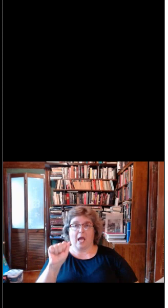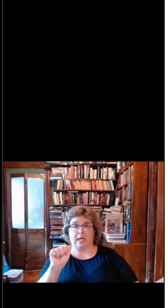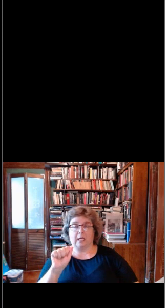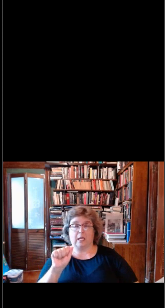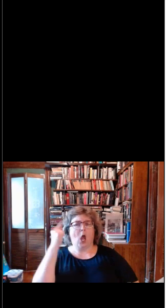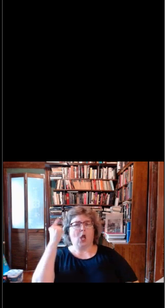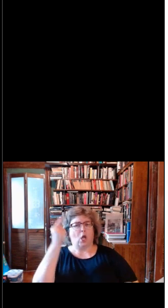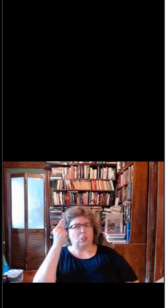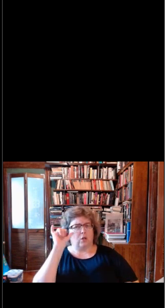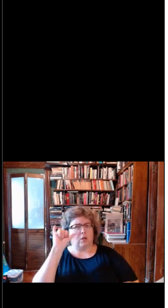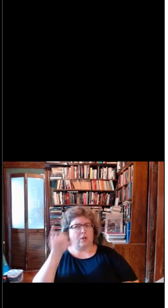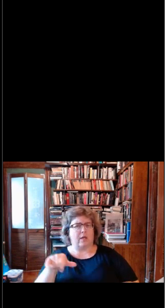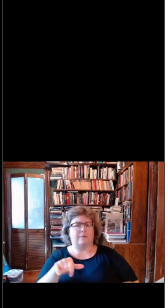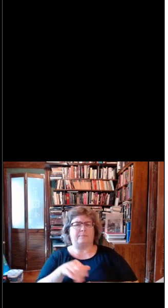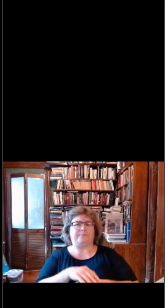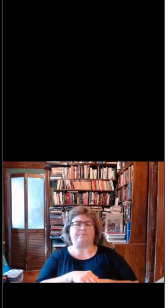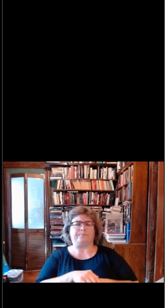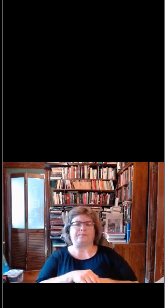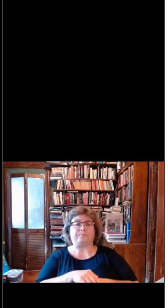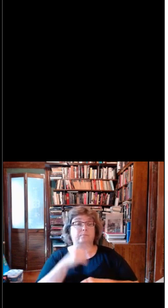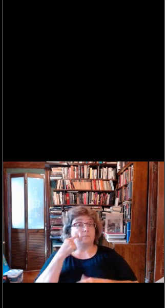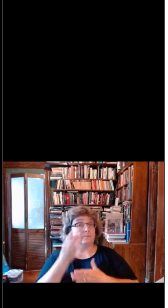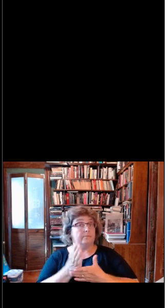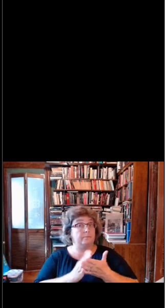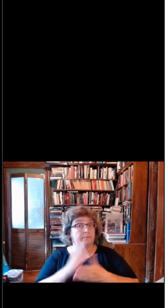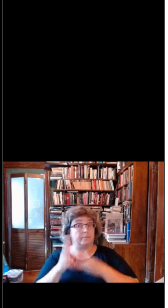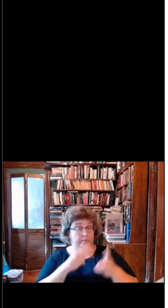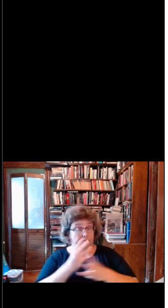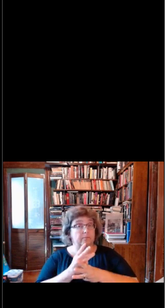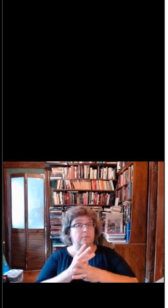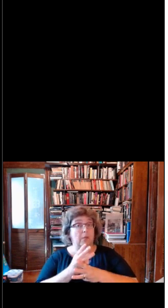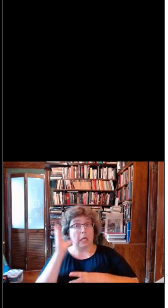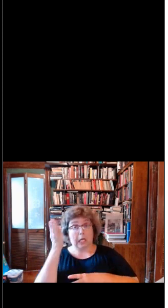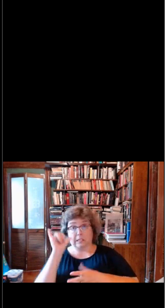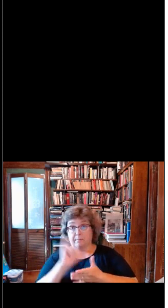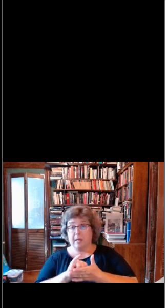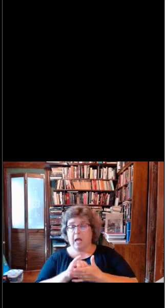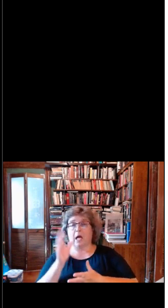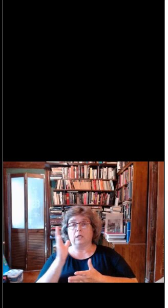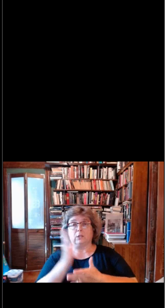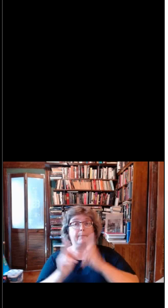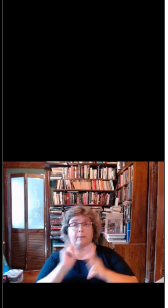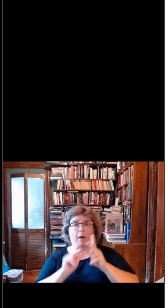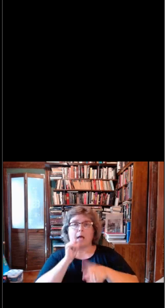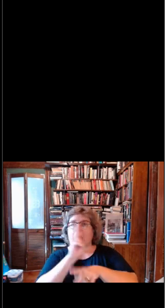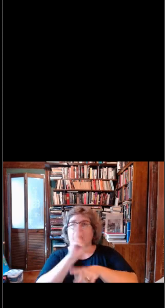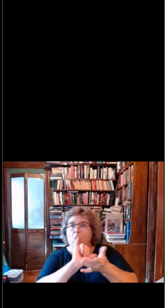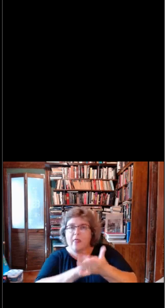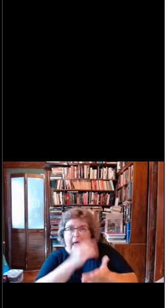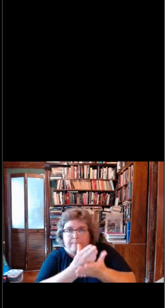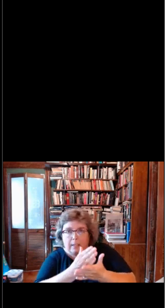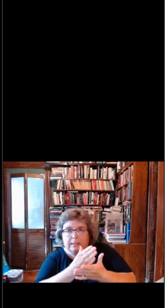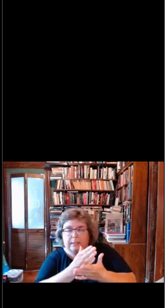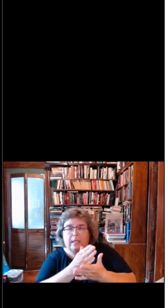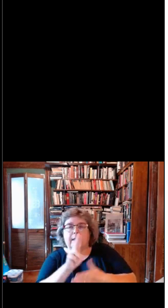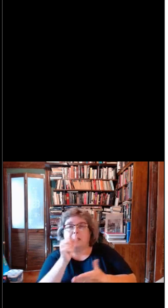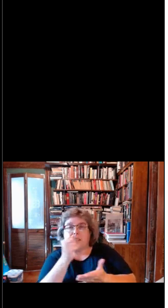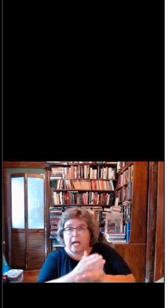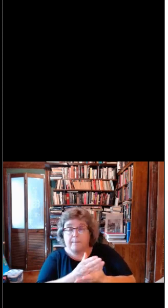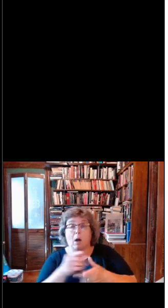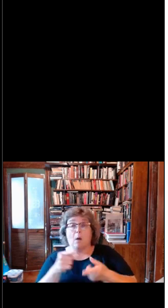that for part of the year, it may look like some people are not using bus stops, but